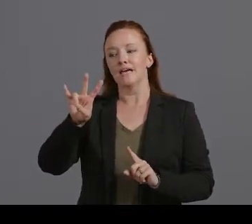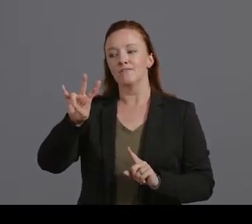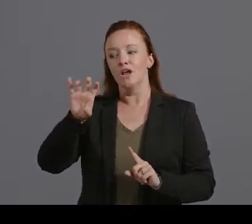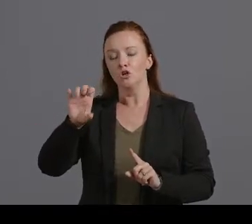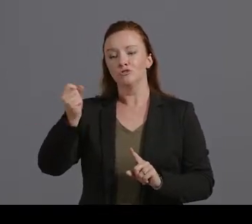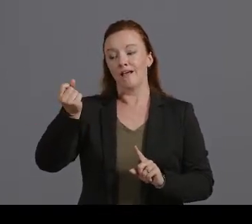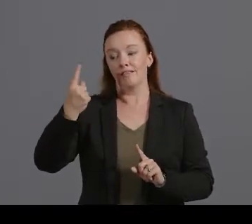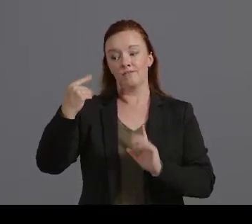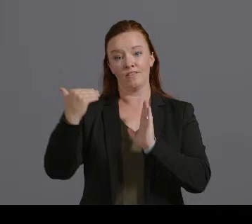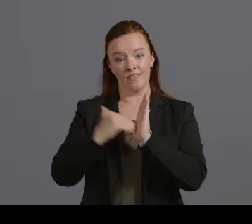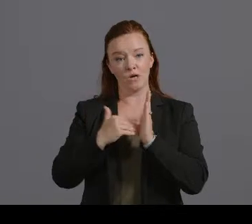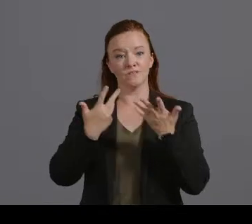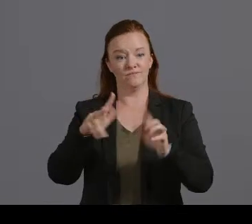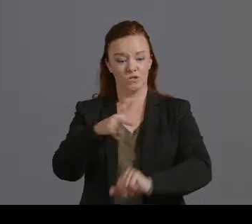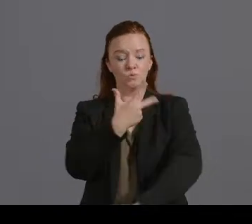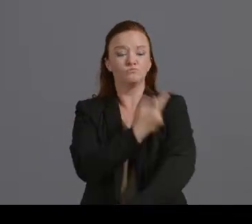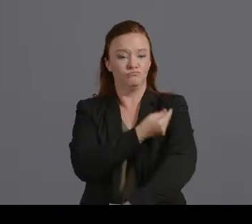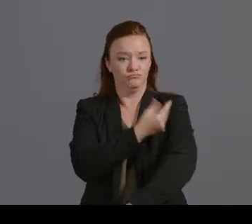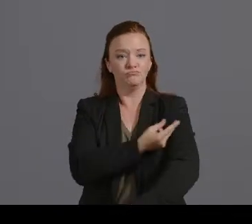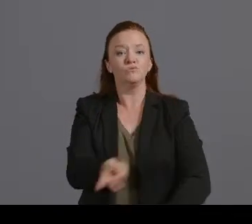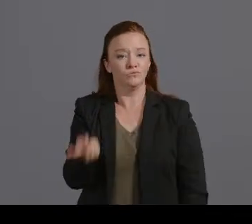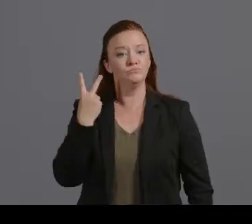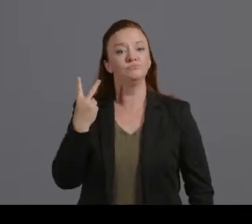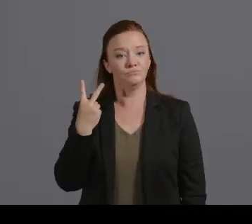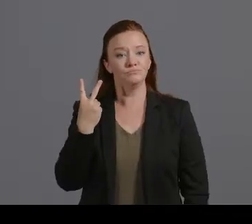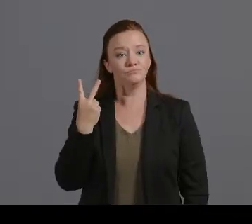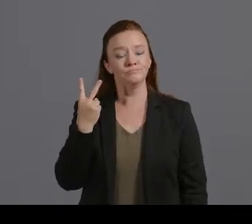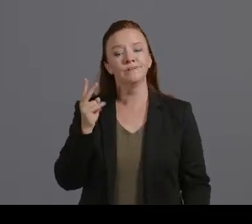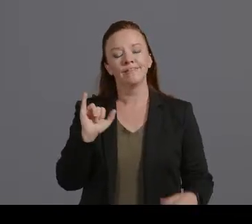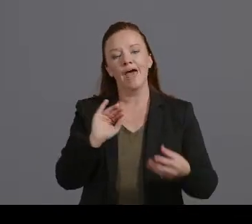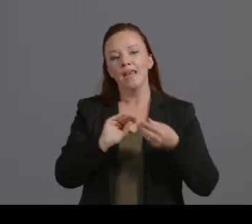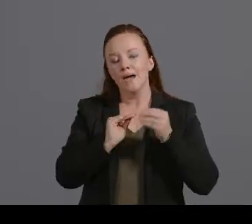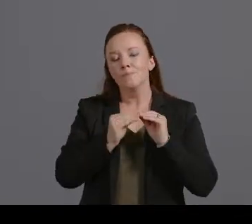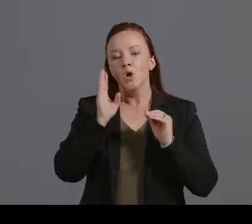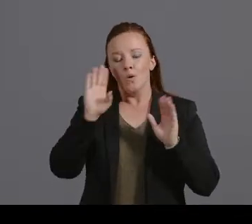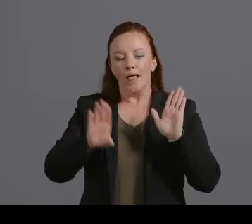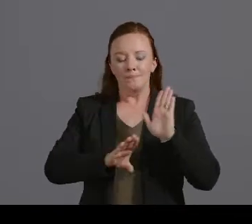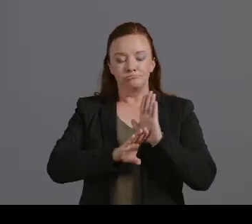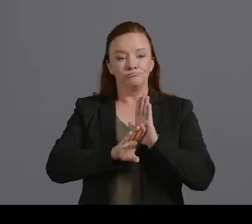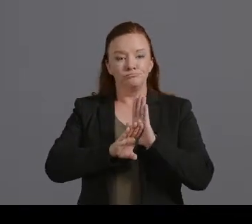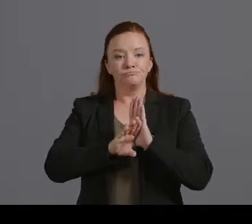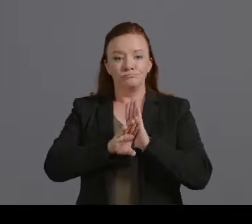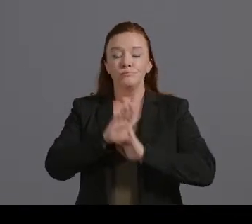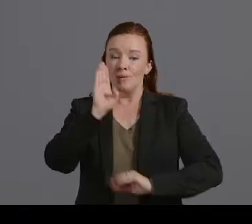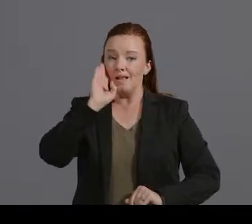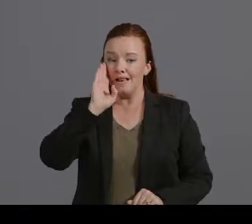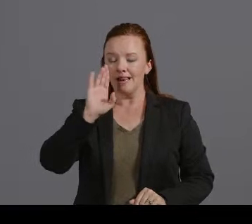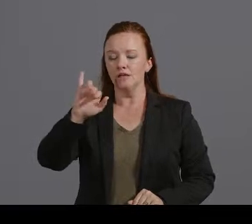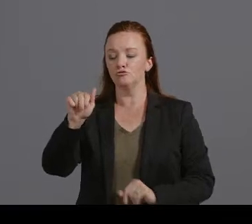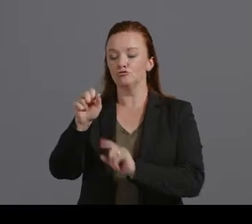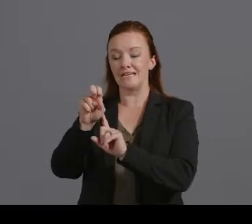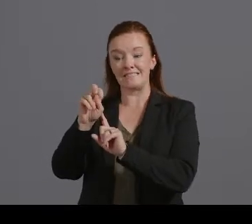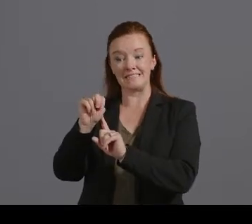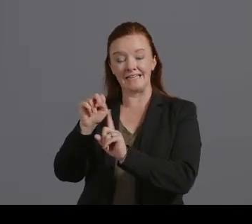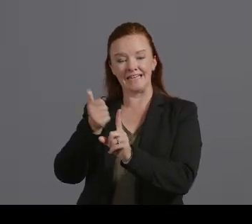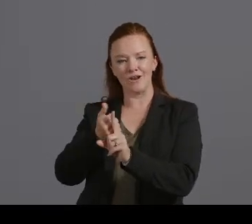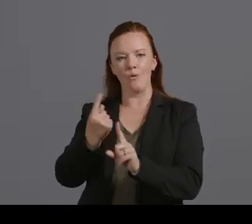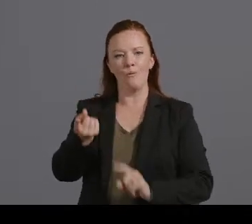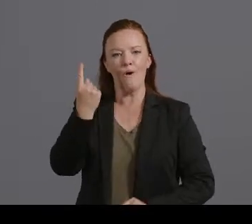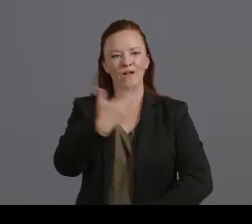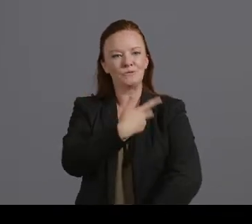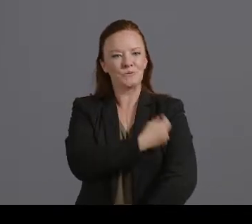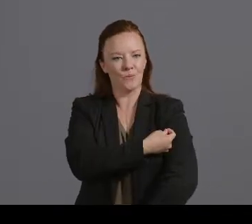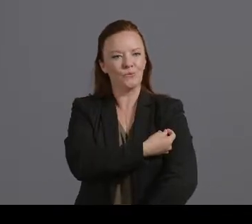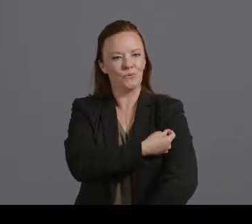fully protected with 2 doses. That number will start to increase as well because Janssen is a 1-dose series.